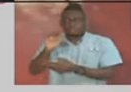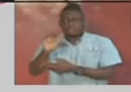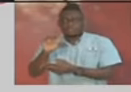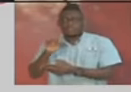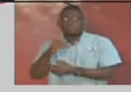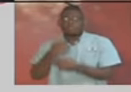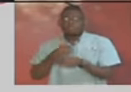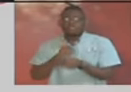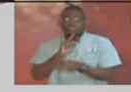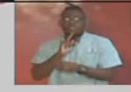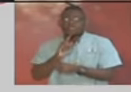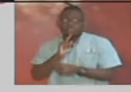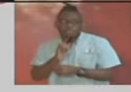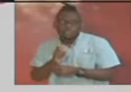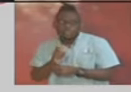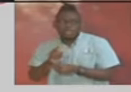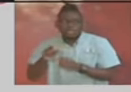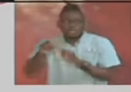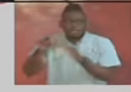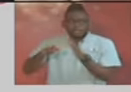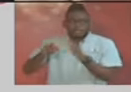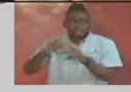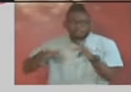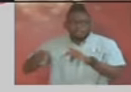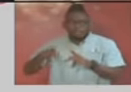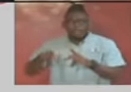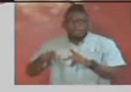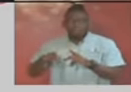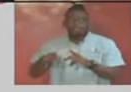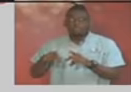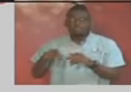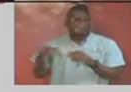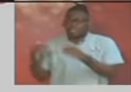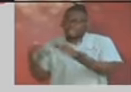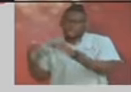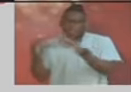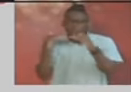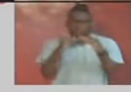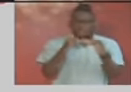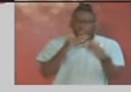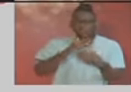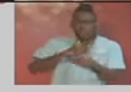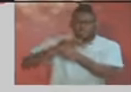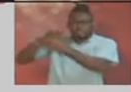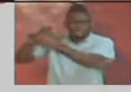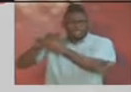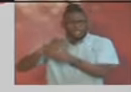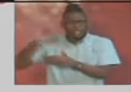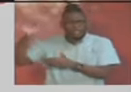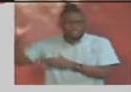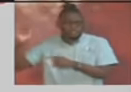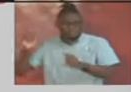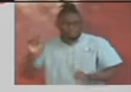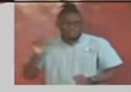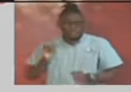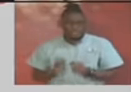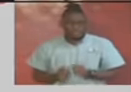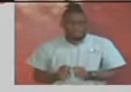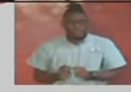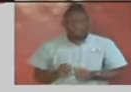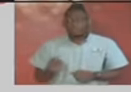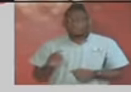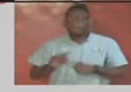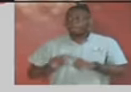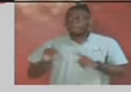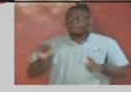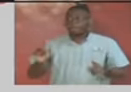of the island and the way businesses transacted the movement in the island as well when we do the allocation eventually. But that will have to be a discussion between